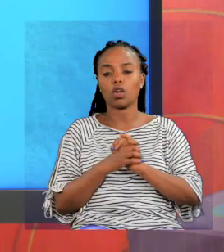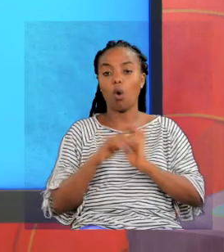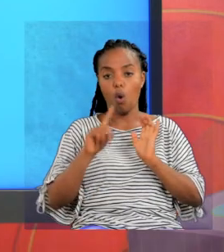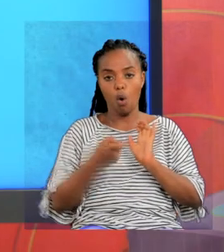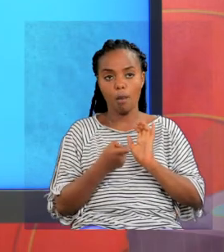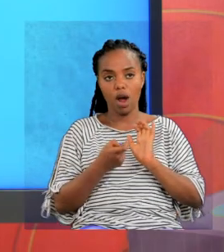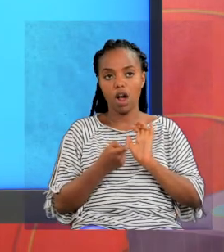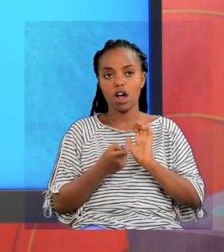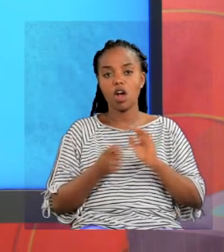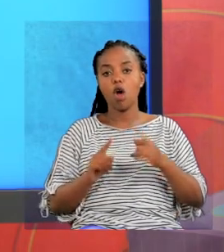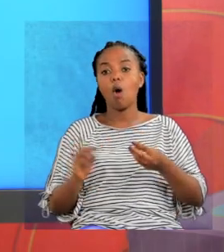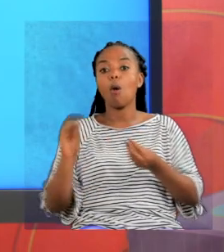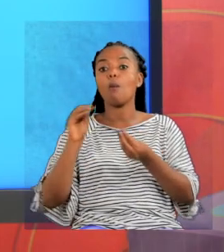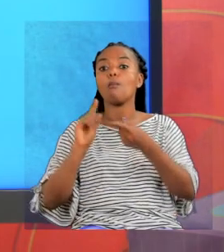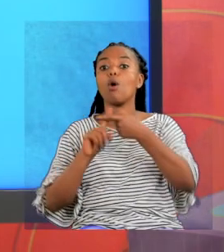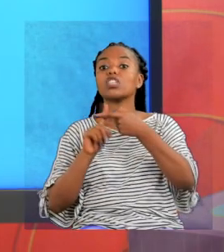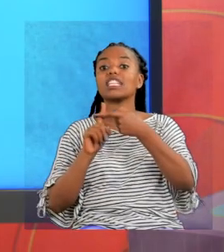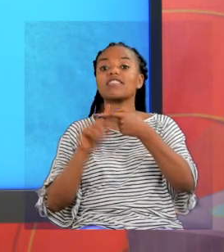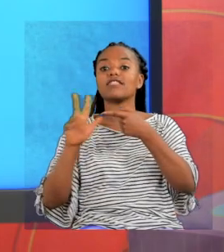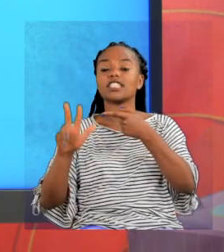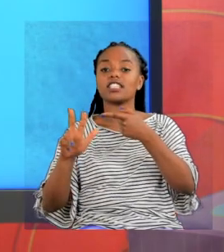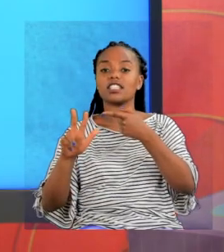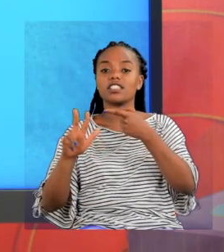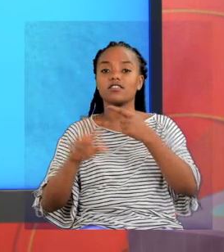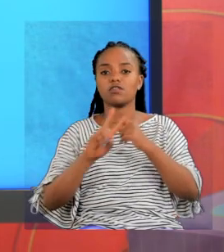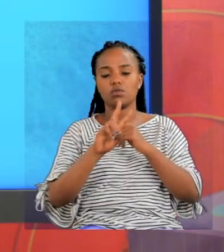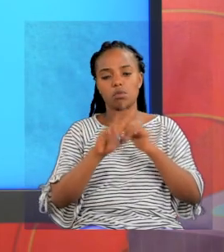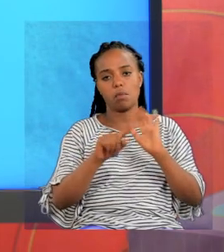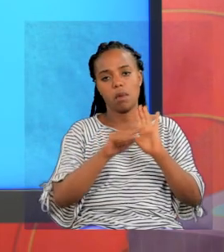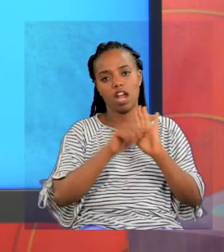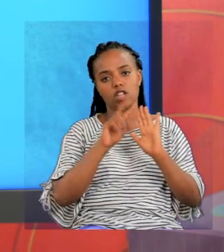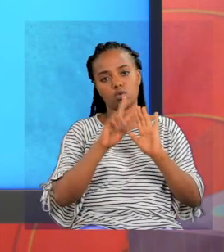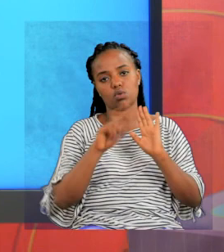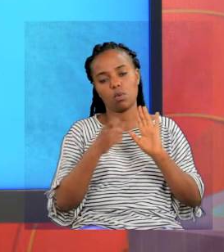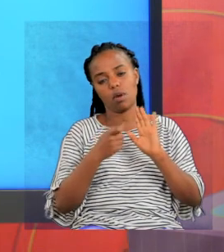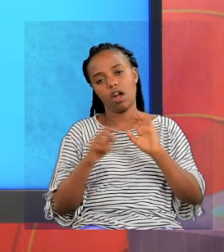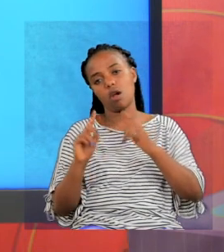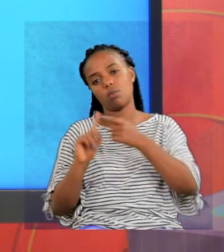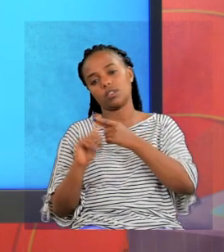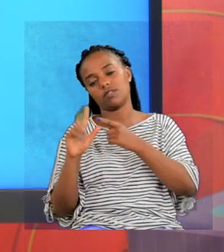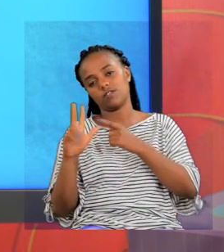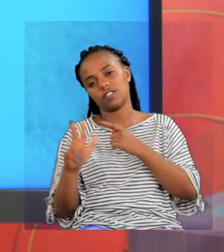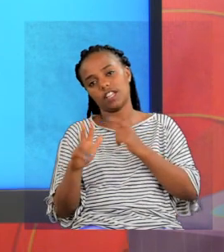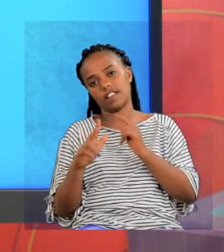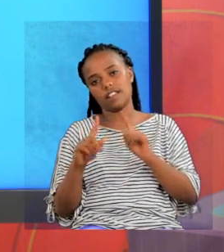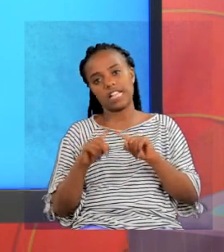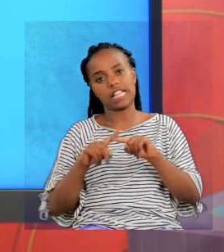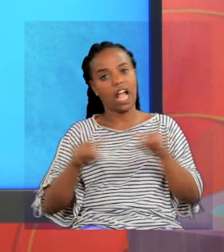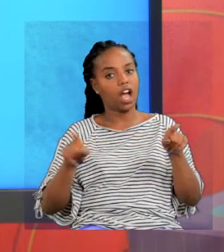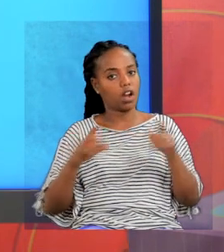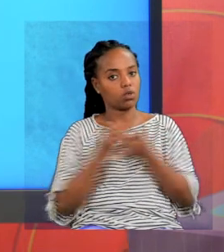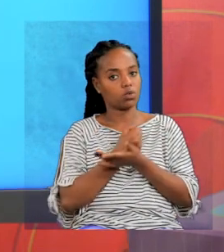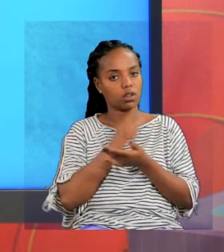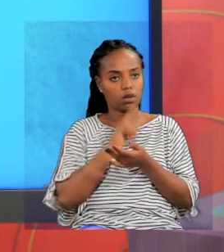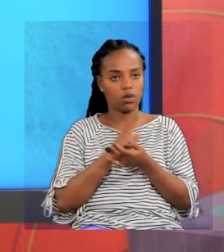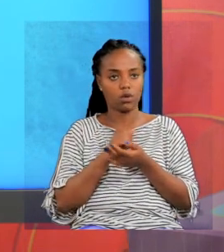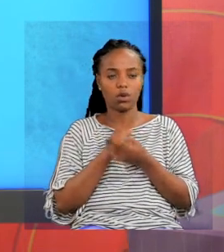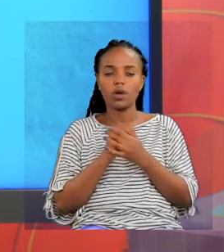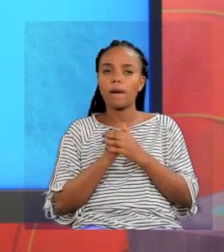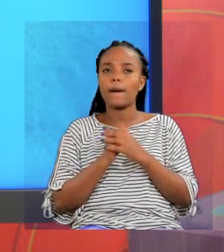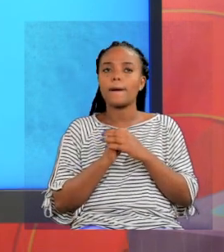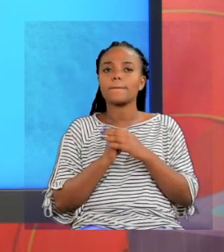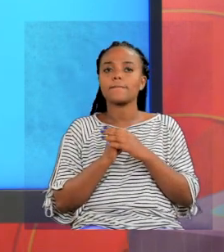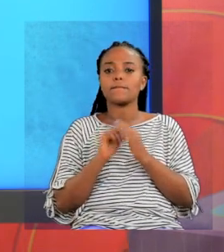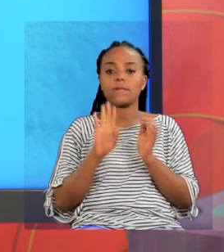comma positive 3. The vertex is minus 2 comma positive 3. B,